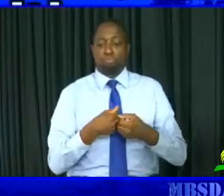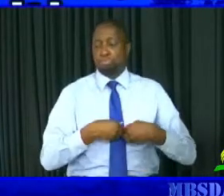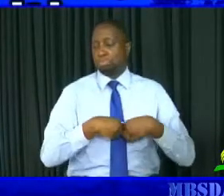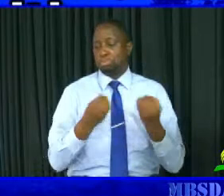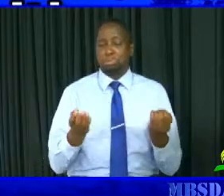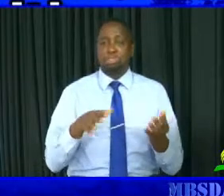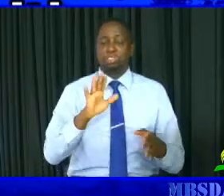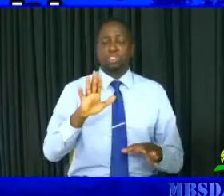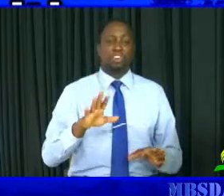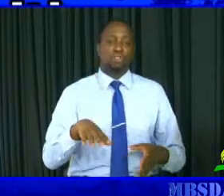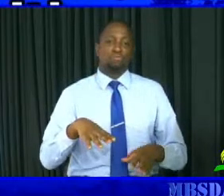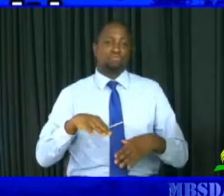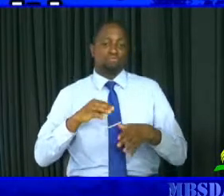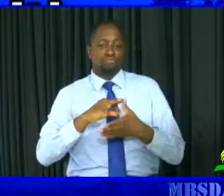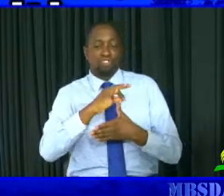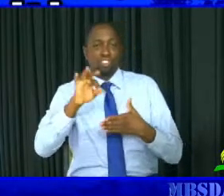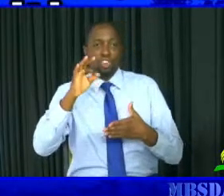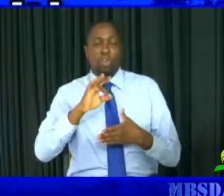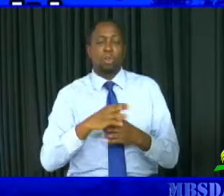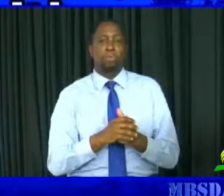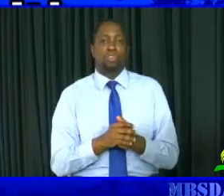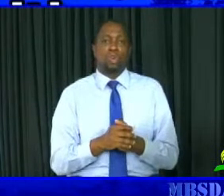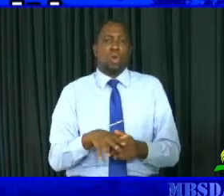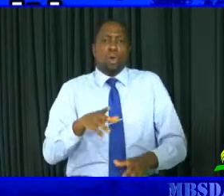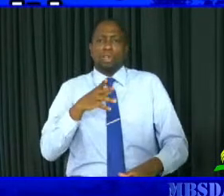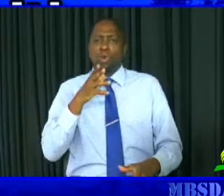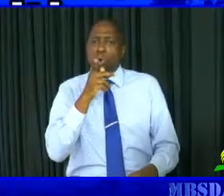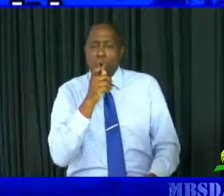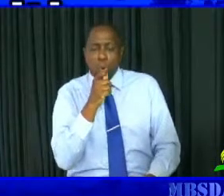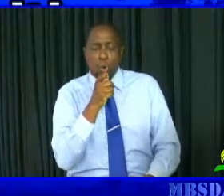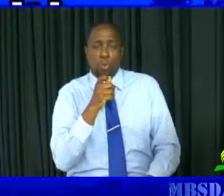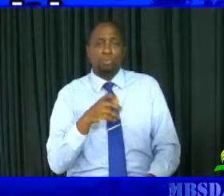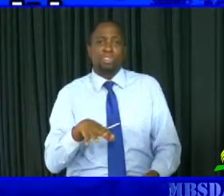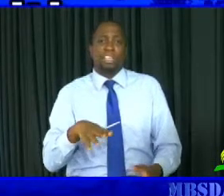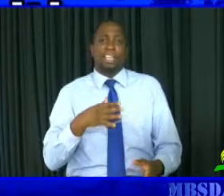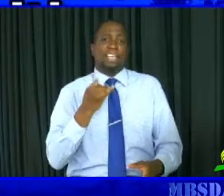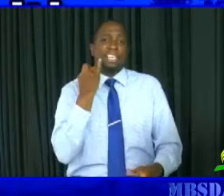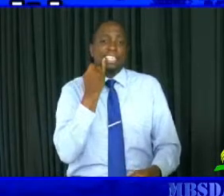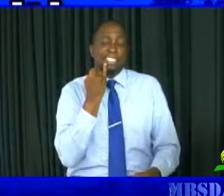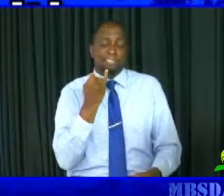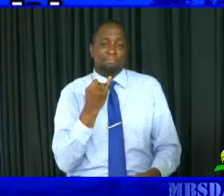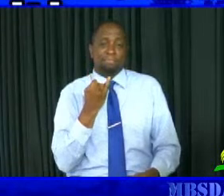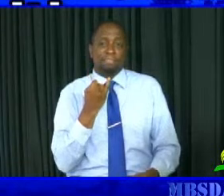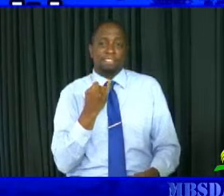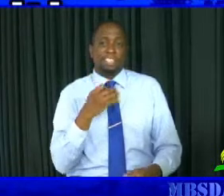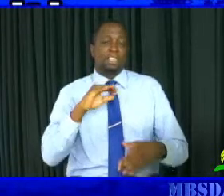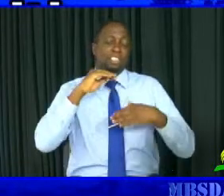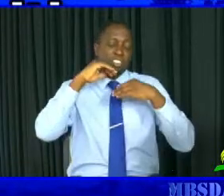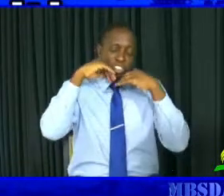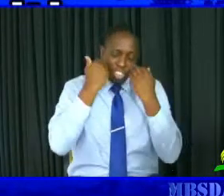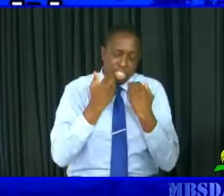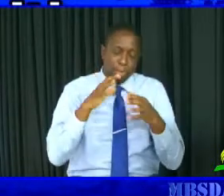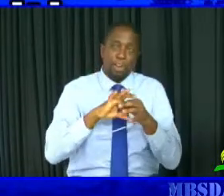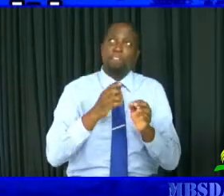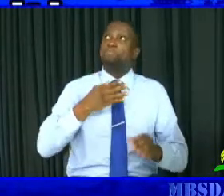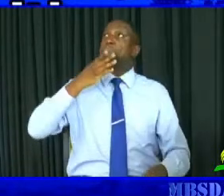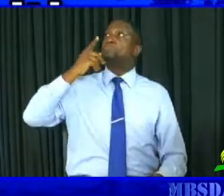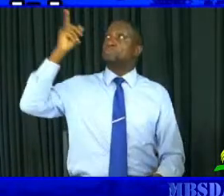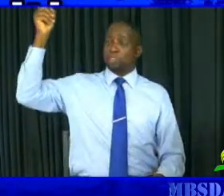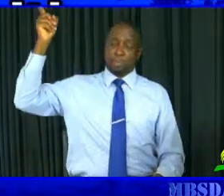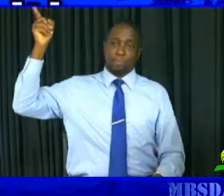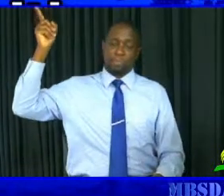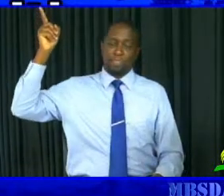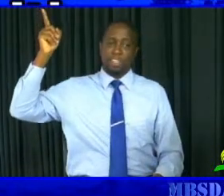be ashamed of me, look, ashamed of me and of my words in this adulterous and sinful generation, of